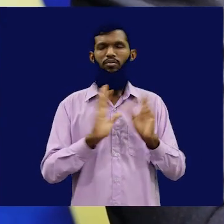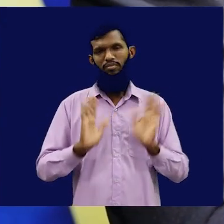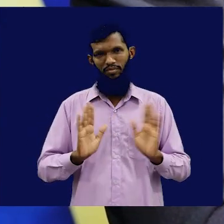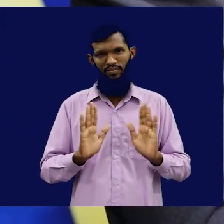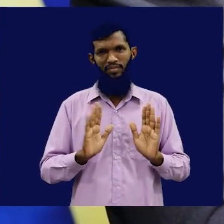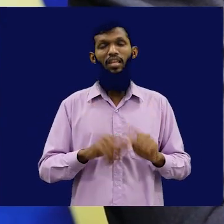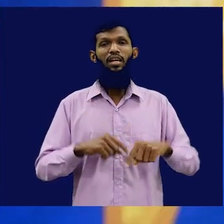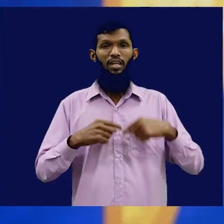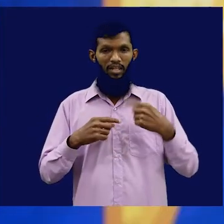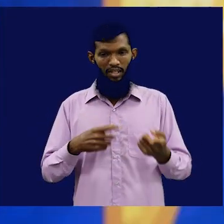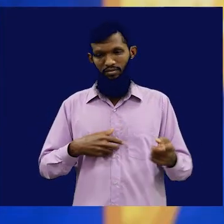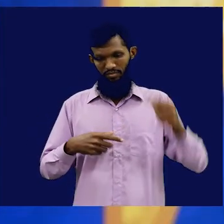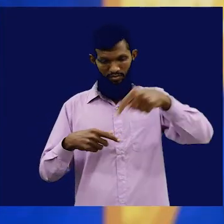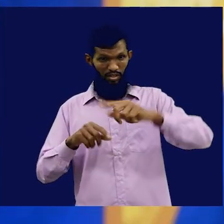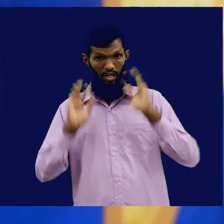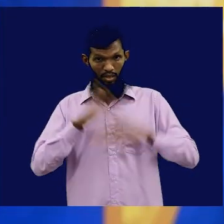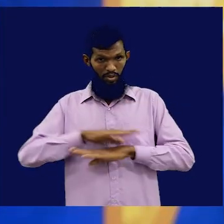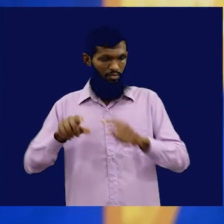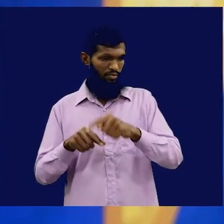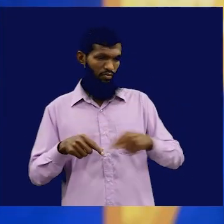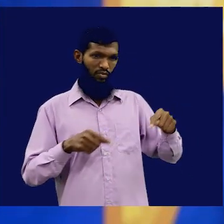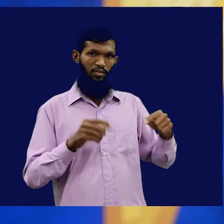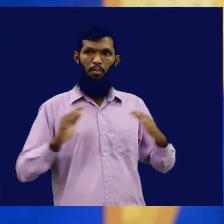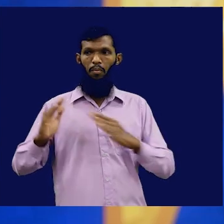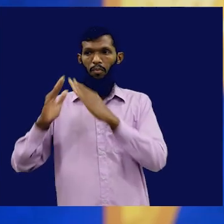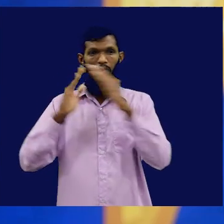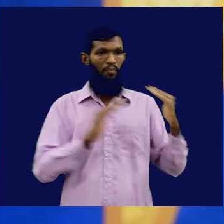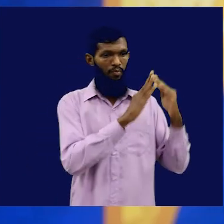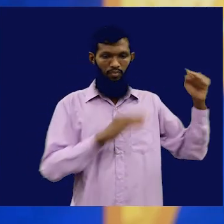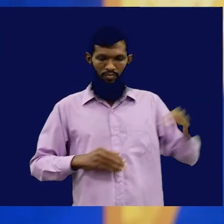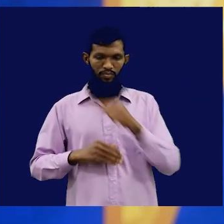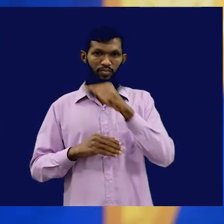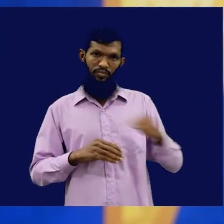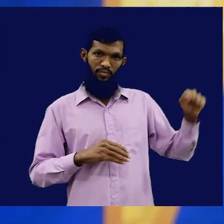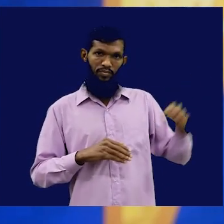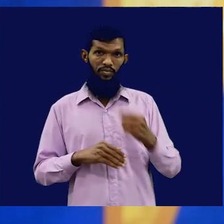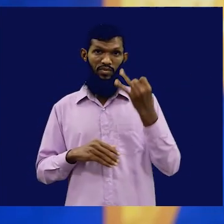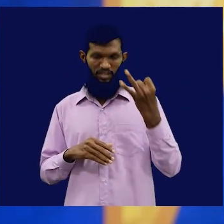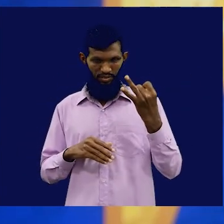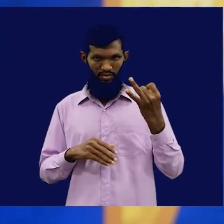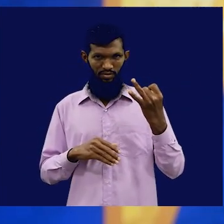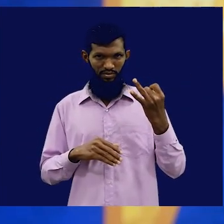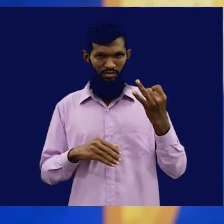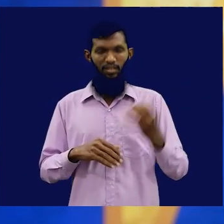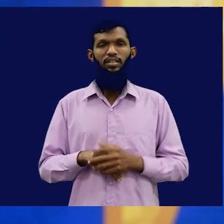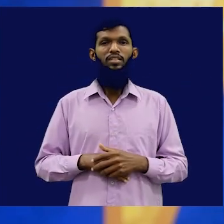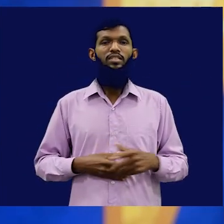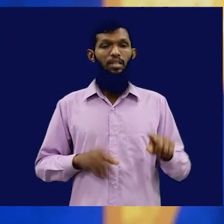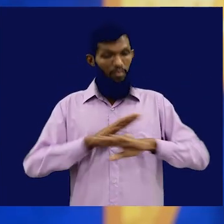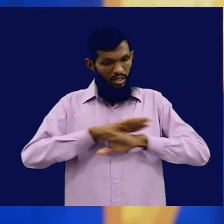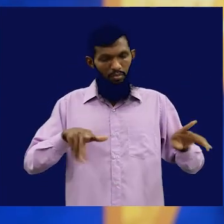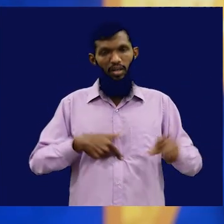in Masjid al-Haram. Now perform Sa'y of Safa and Marwa. After performing Sa'y, you can